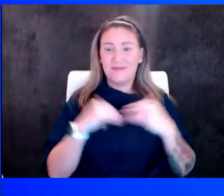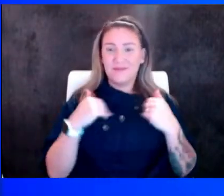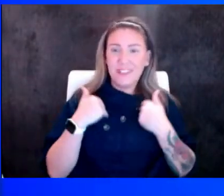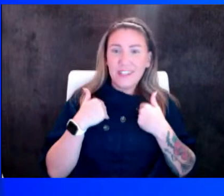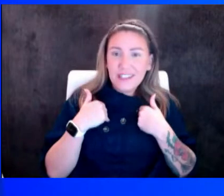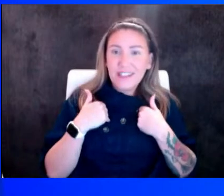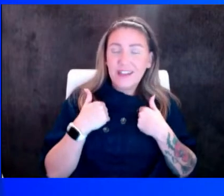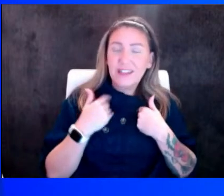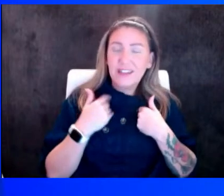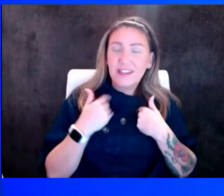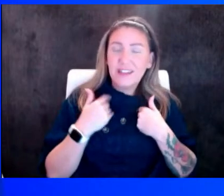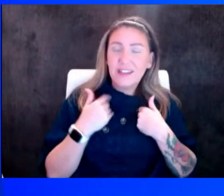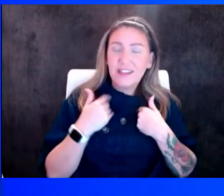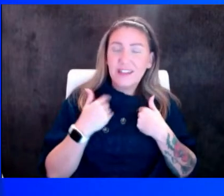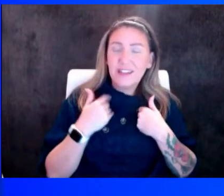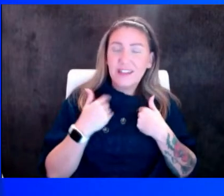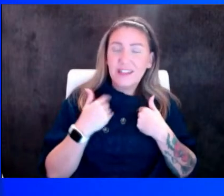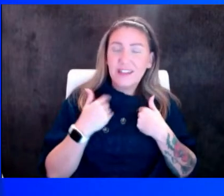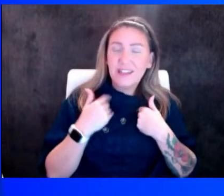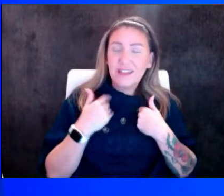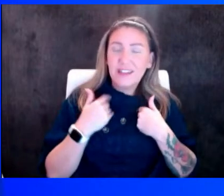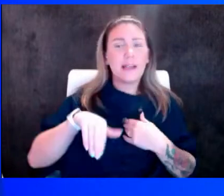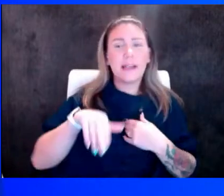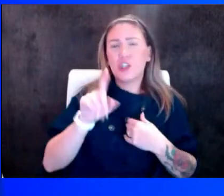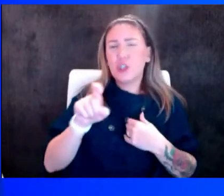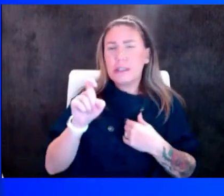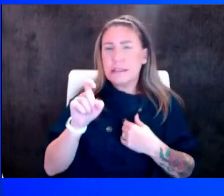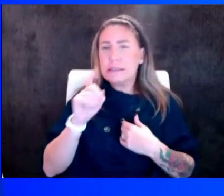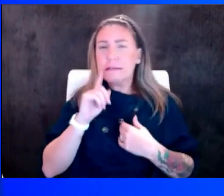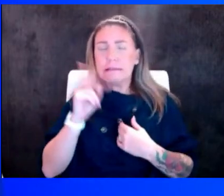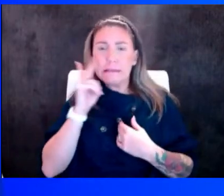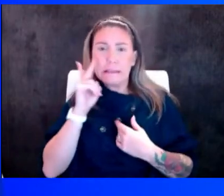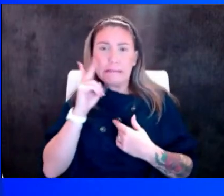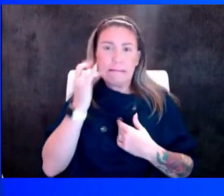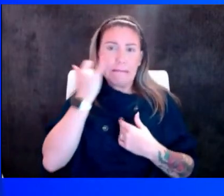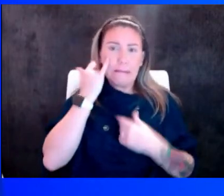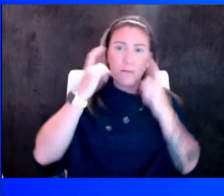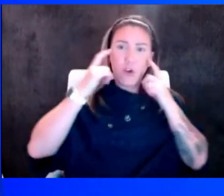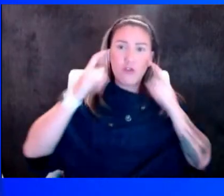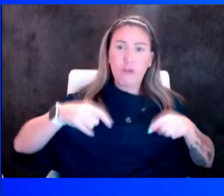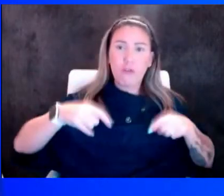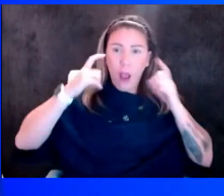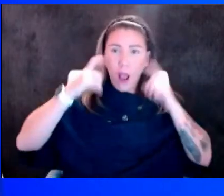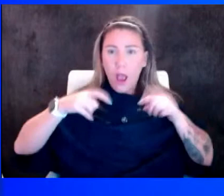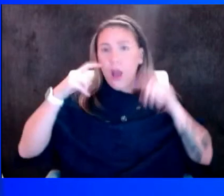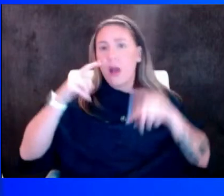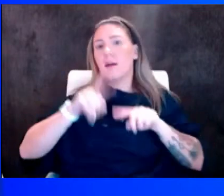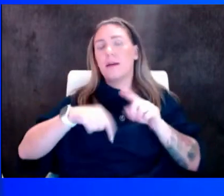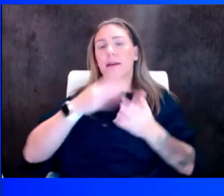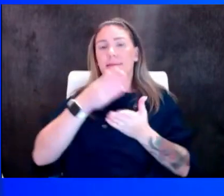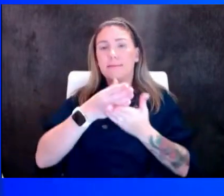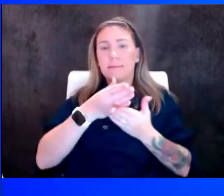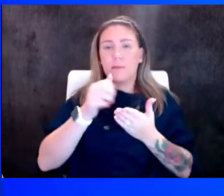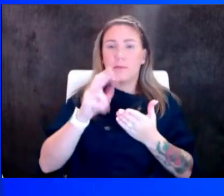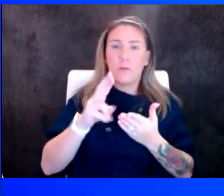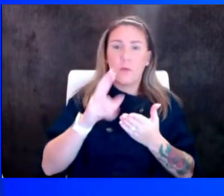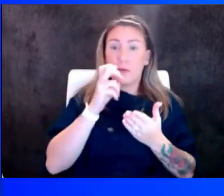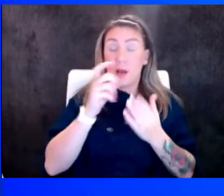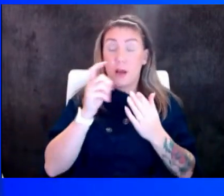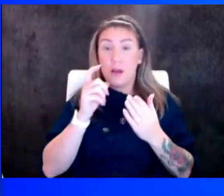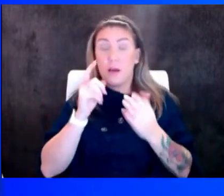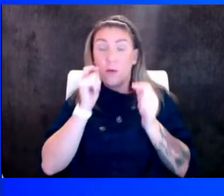yet, I think you're going to have to really cue on if they're crying uncontrollably and you can't get them to calm down, or not waking appropriately